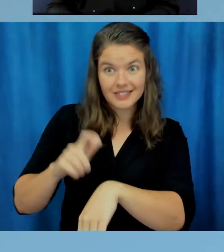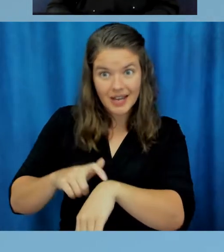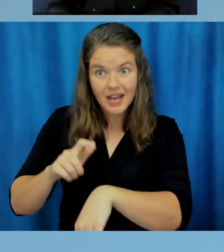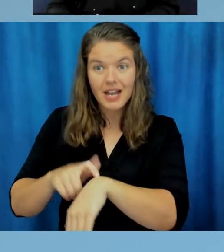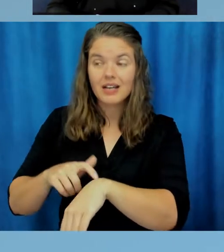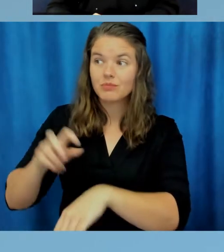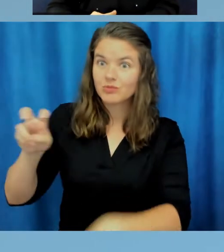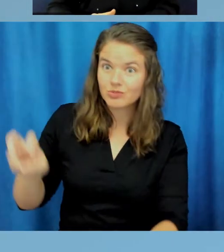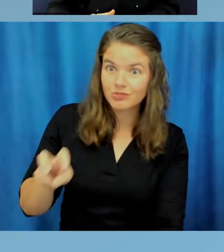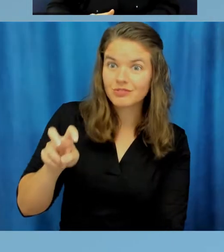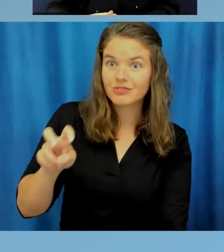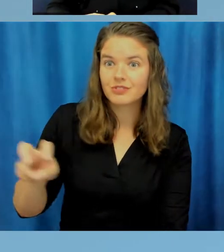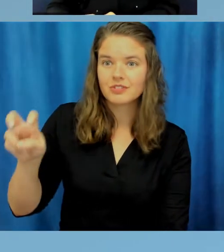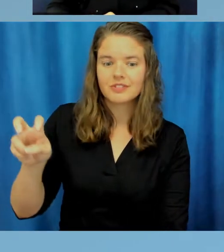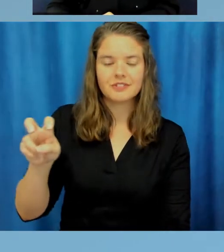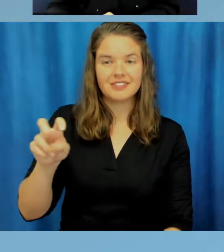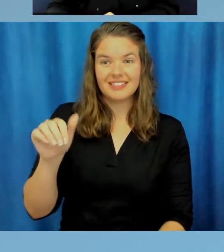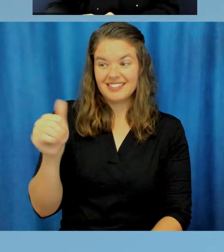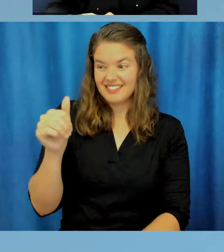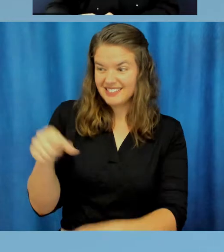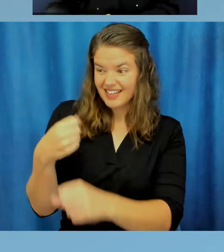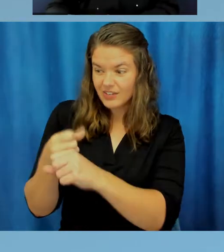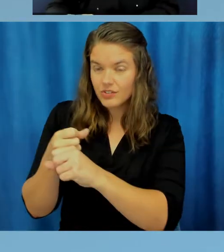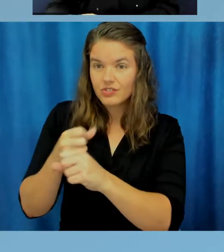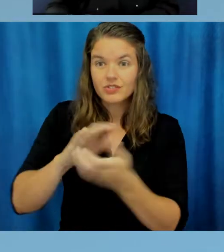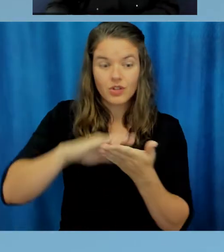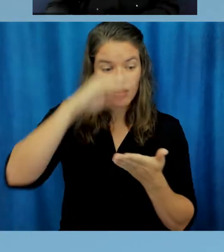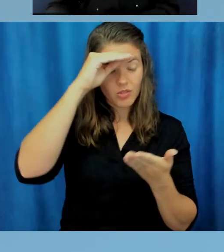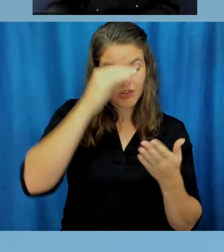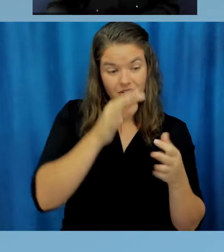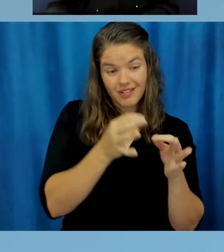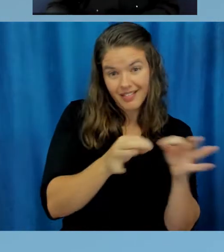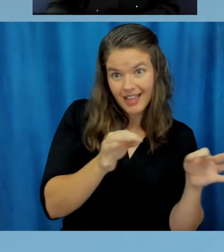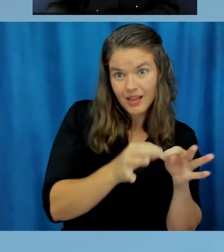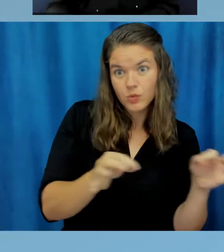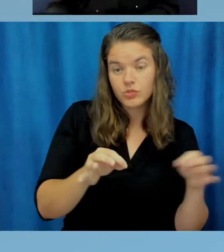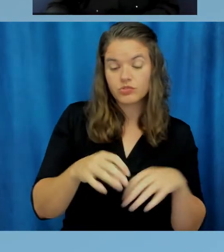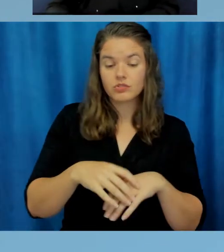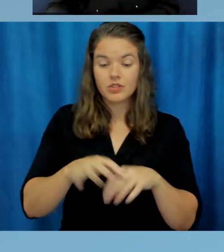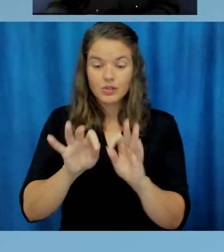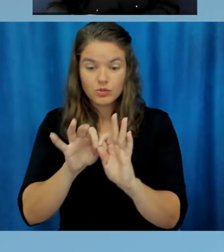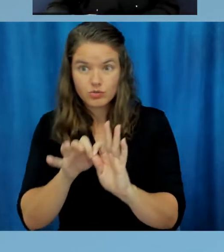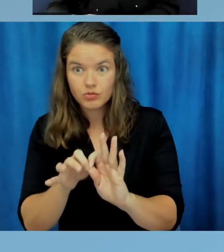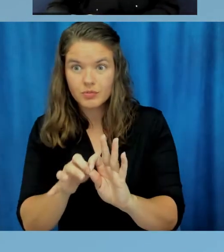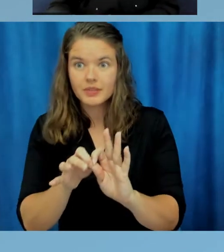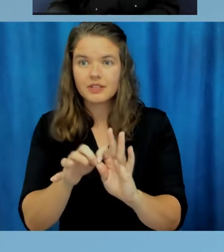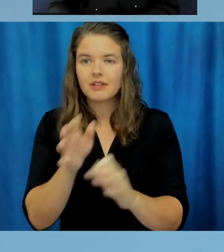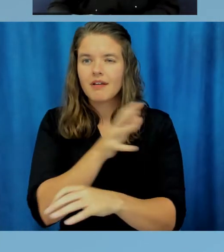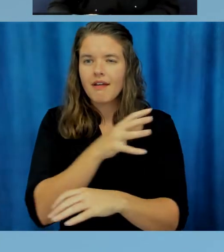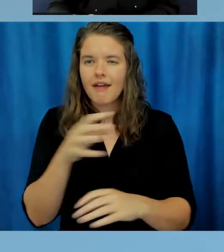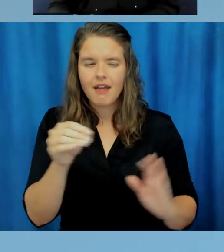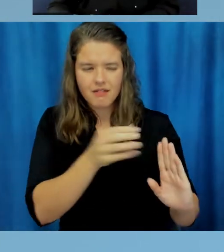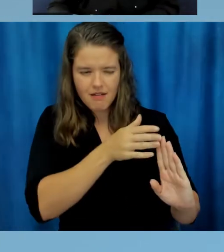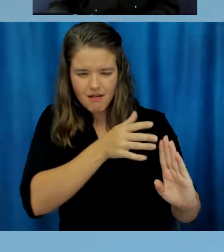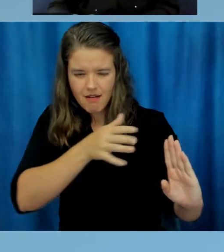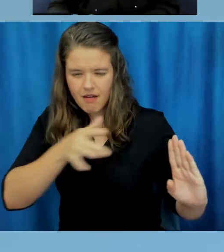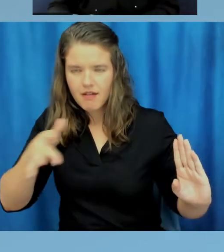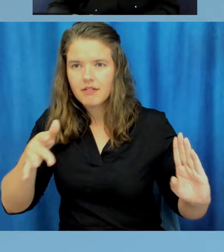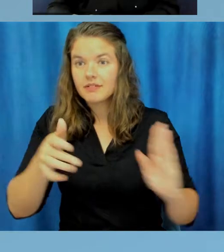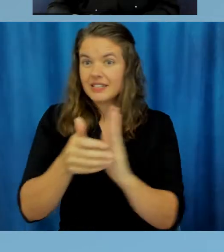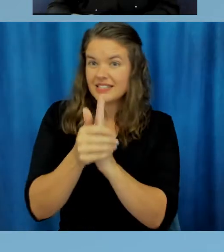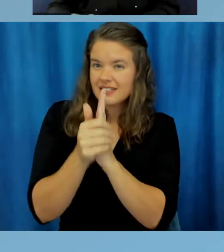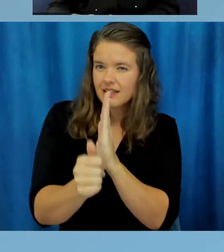10 years of learning the language, learning the act of interpreting, and understanding the skill of